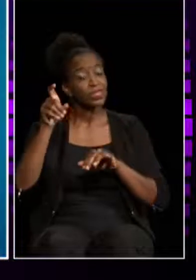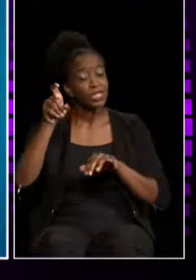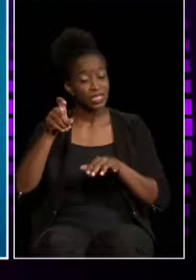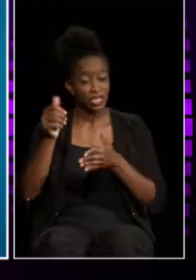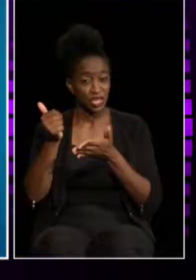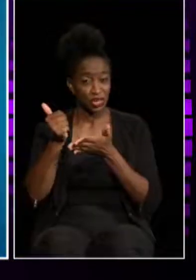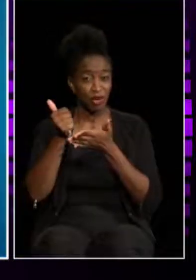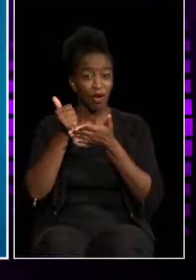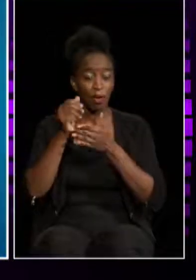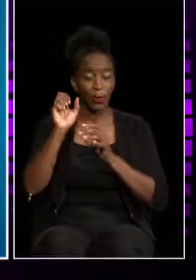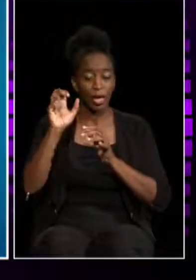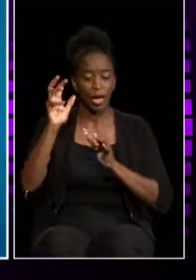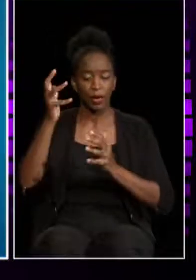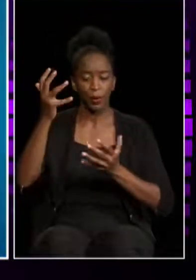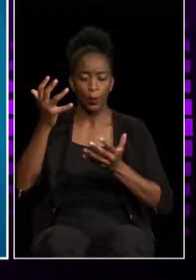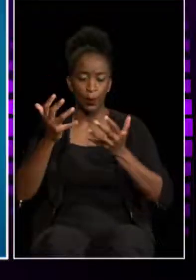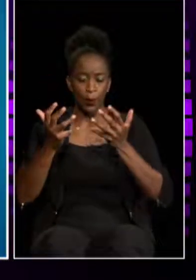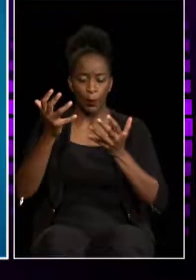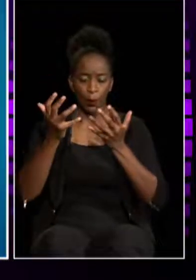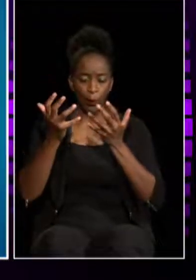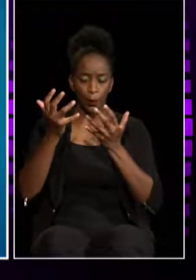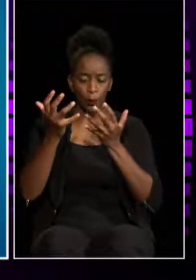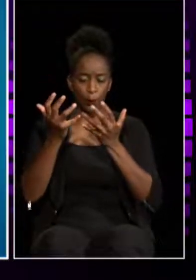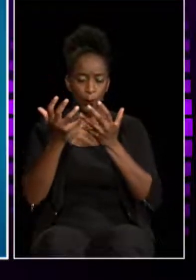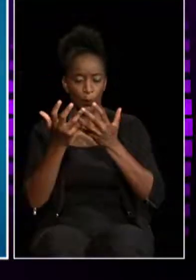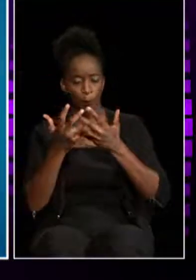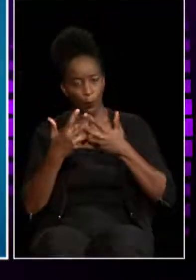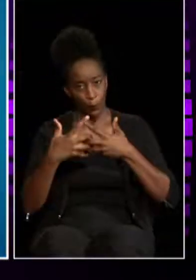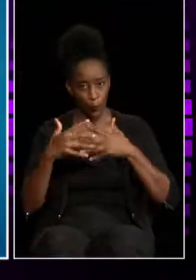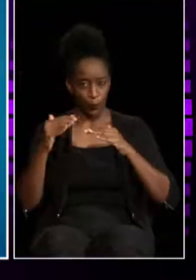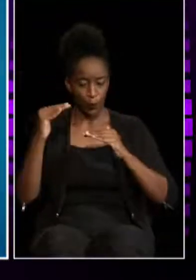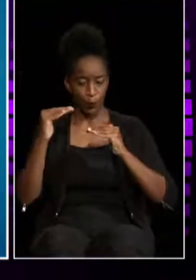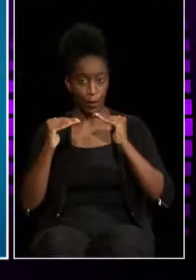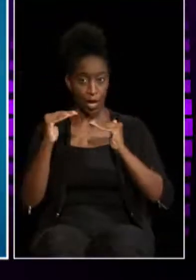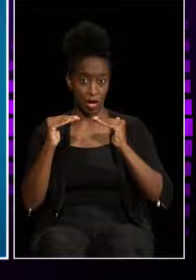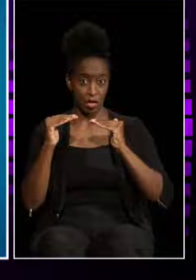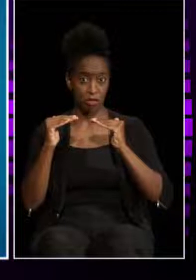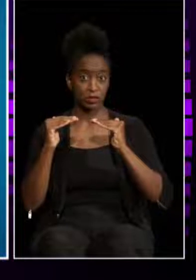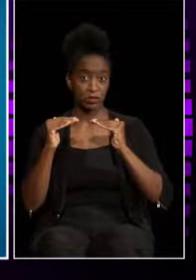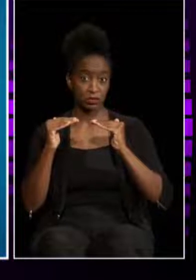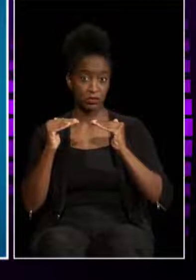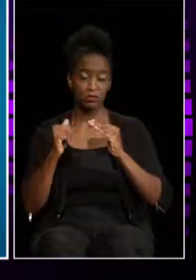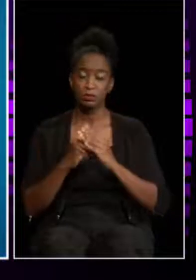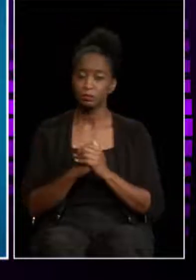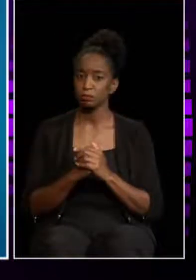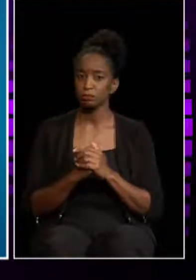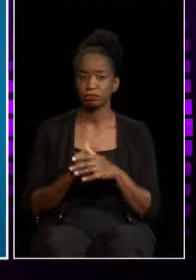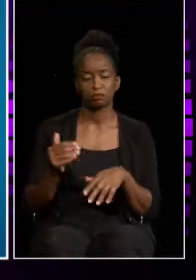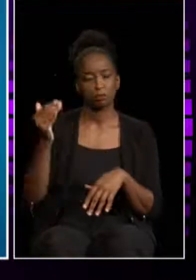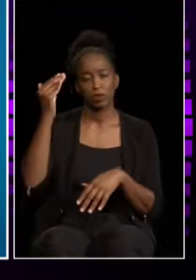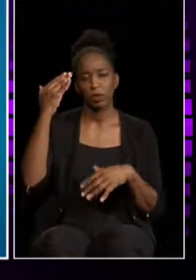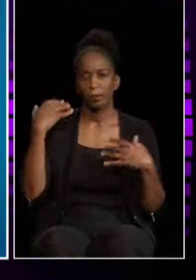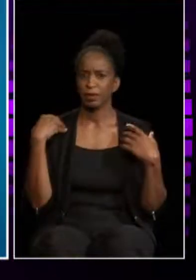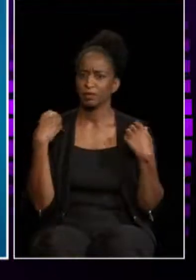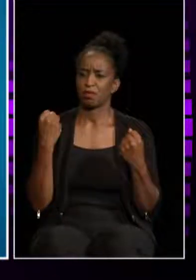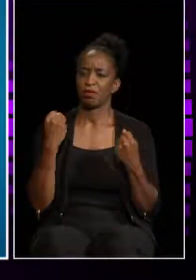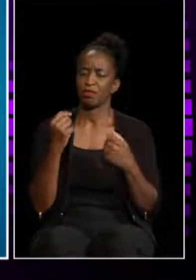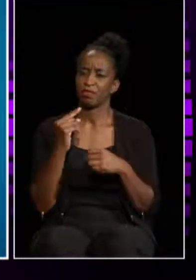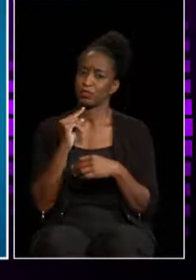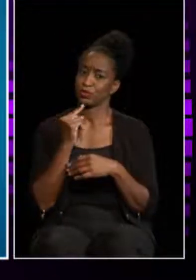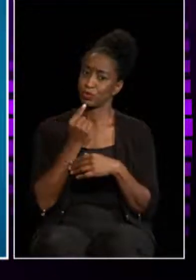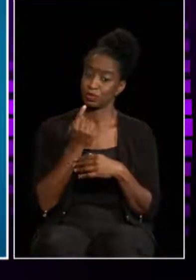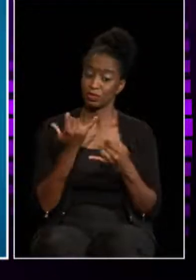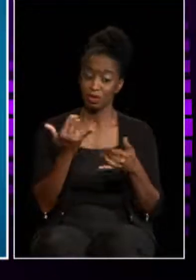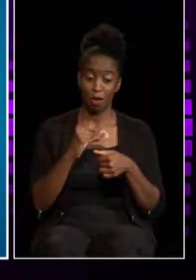depths of mental health, because it's a very serious topic and is even more pervasive and pertinent in these times because of the